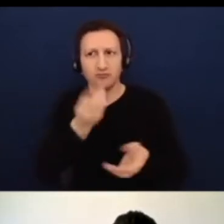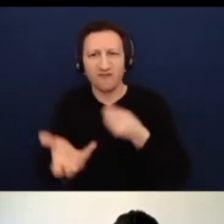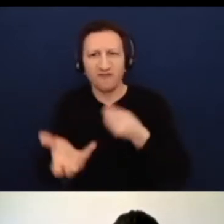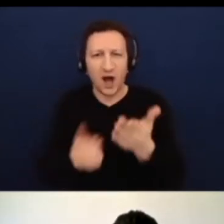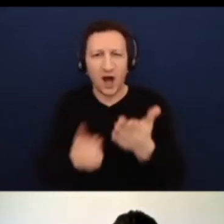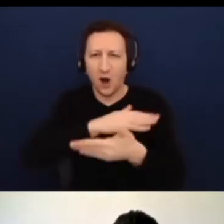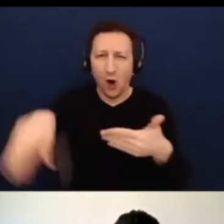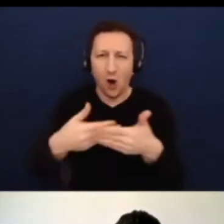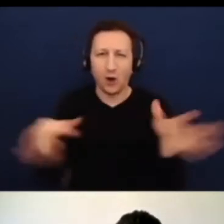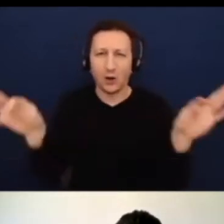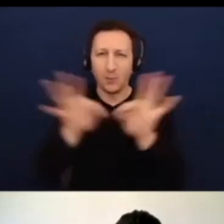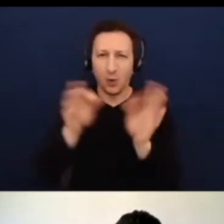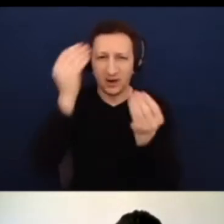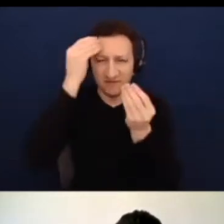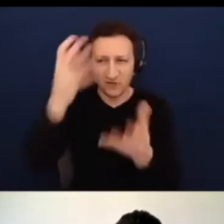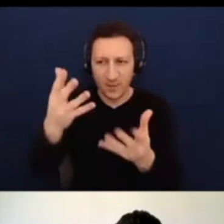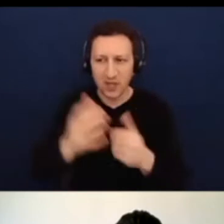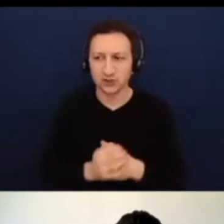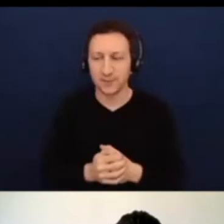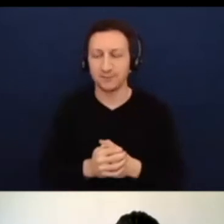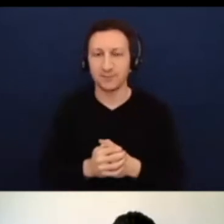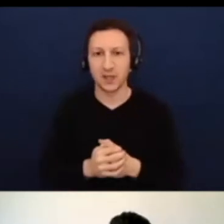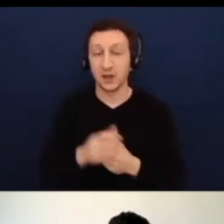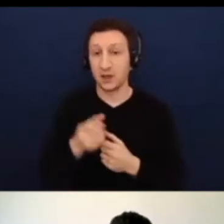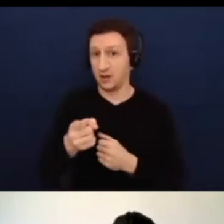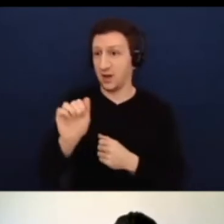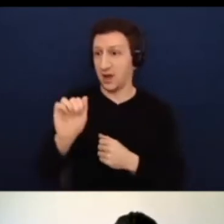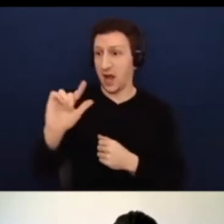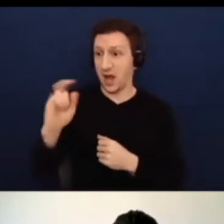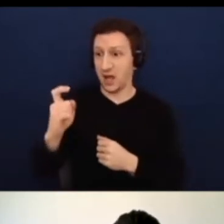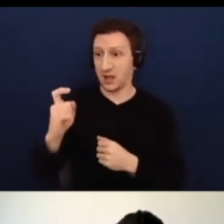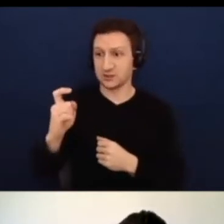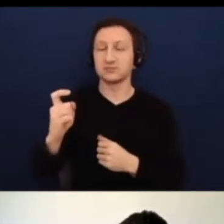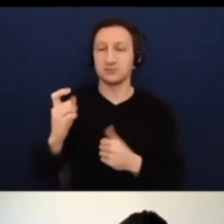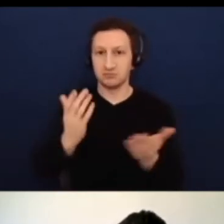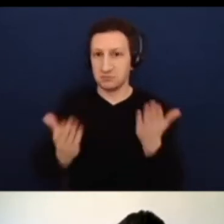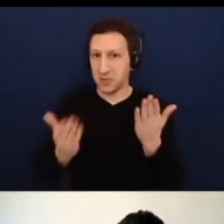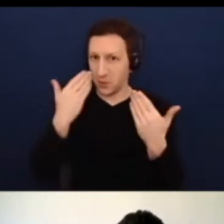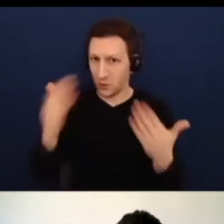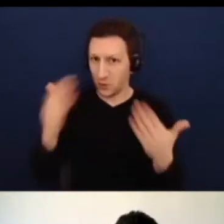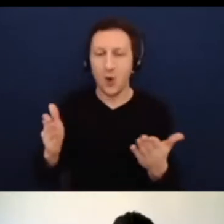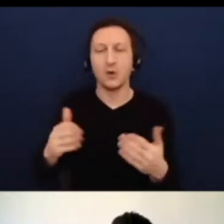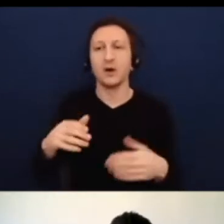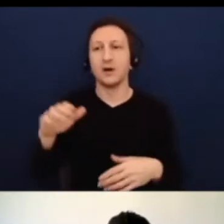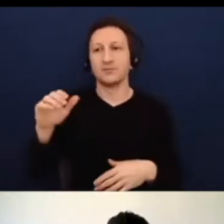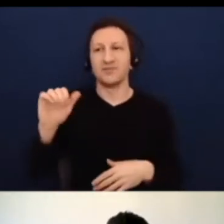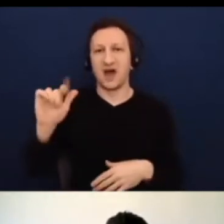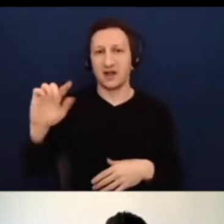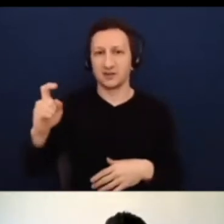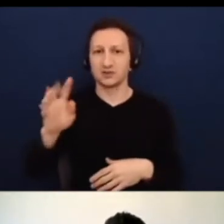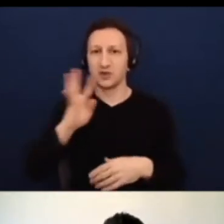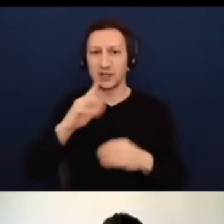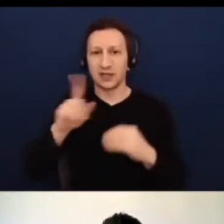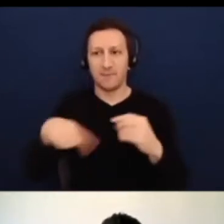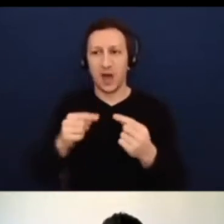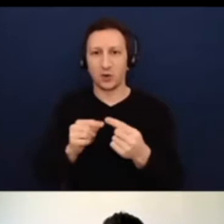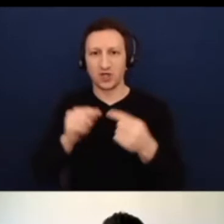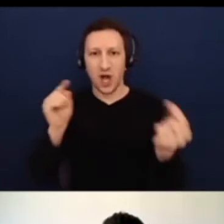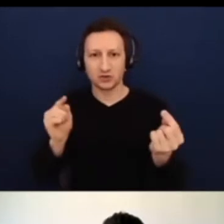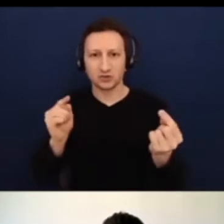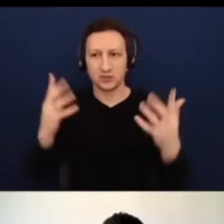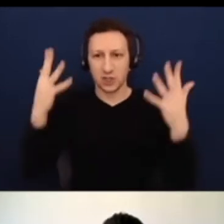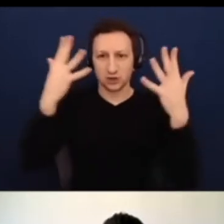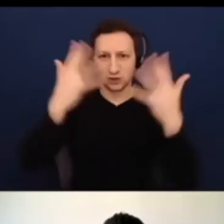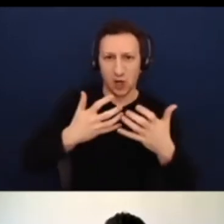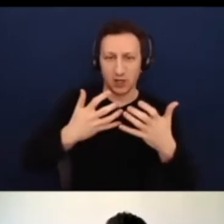about, Alex, if for those of you that may not necessarily know, but Alex is talking about contrast of dark and